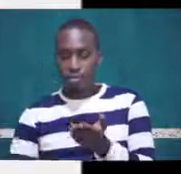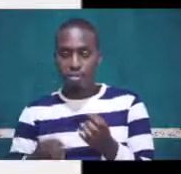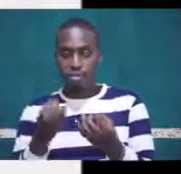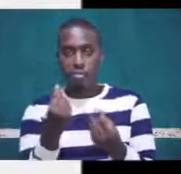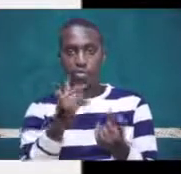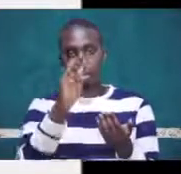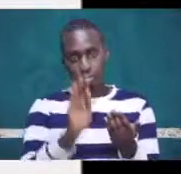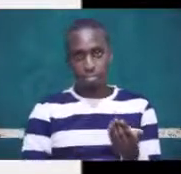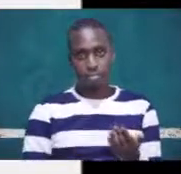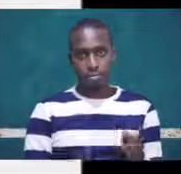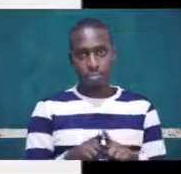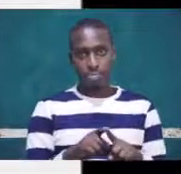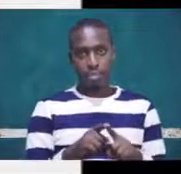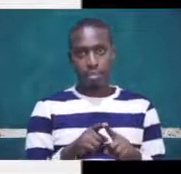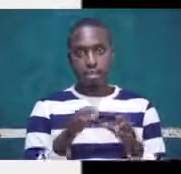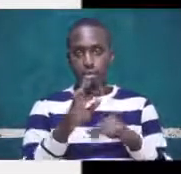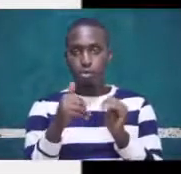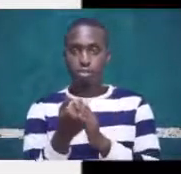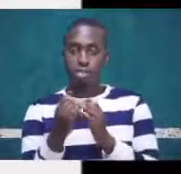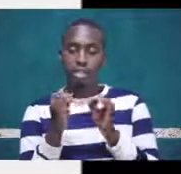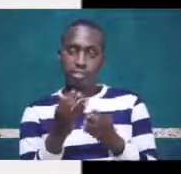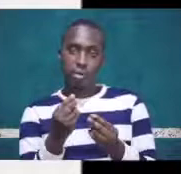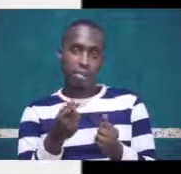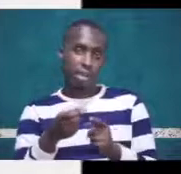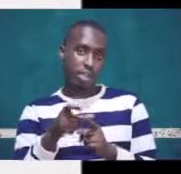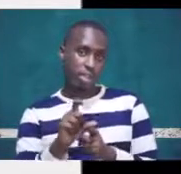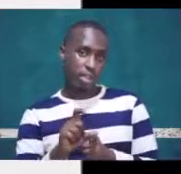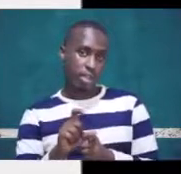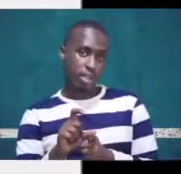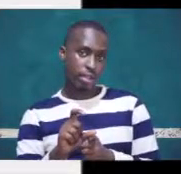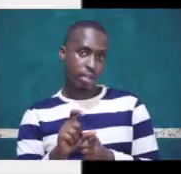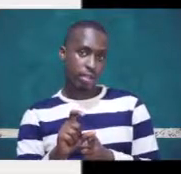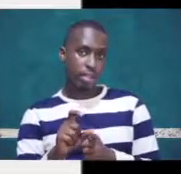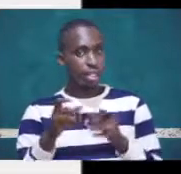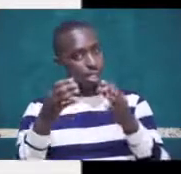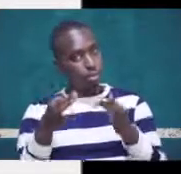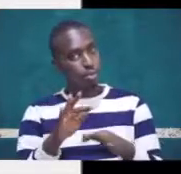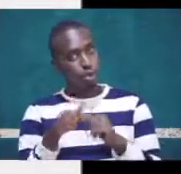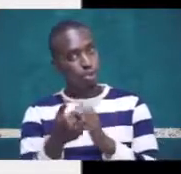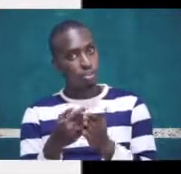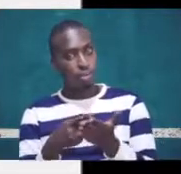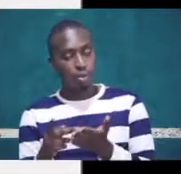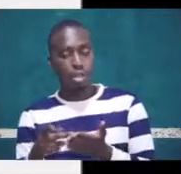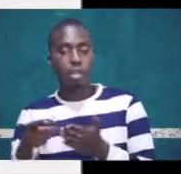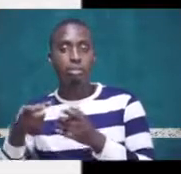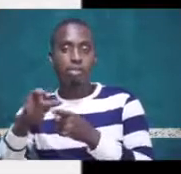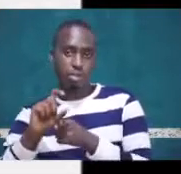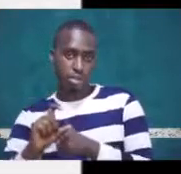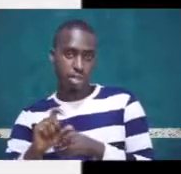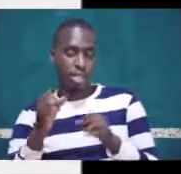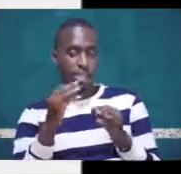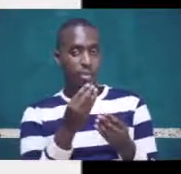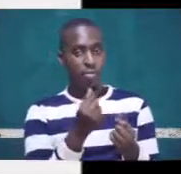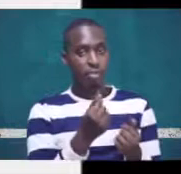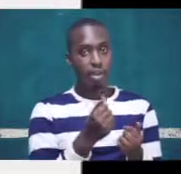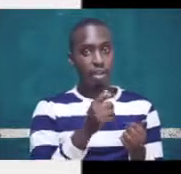good behaves abnormally. When the price increases, quantity demanded increases. When price